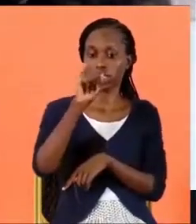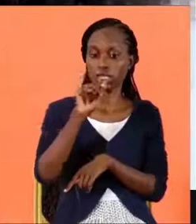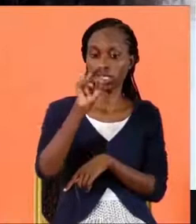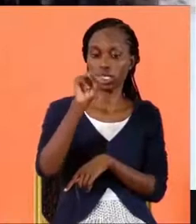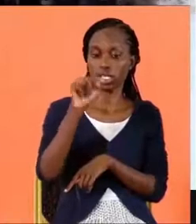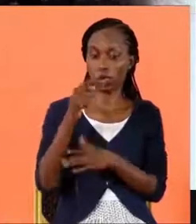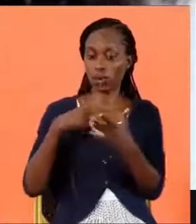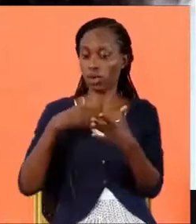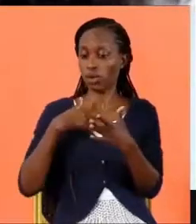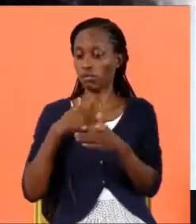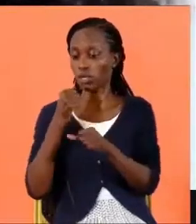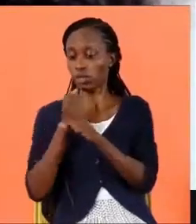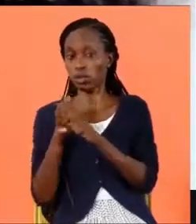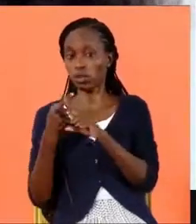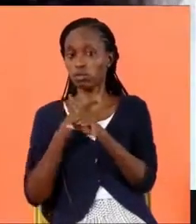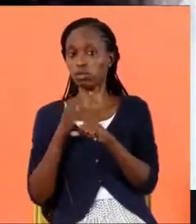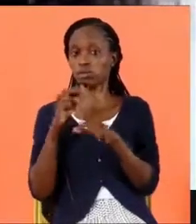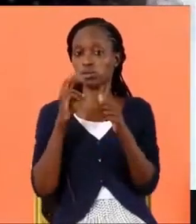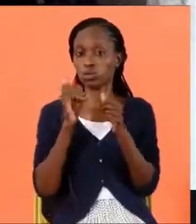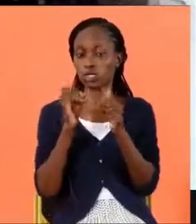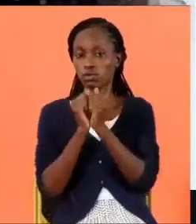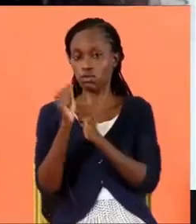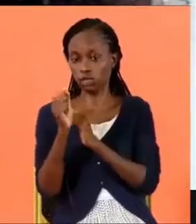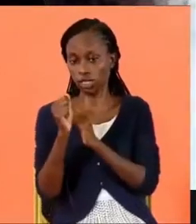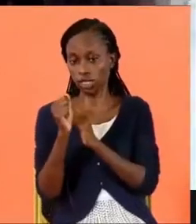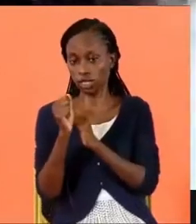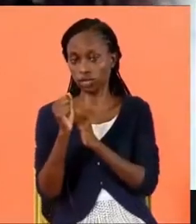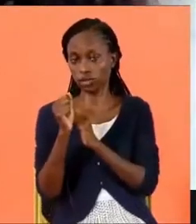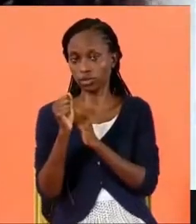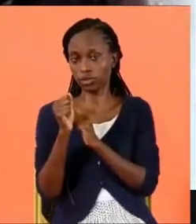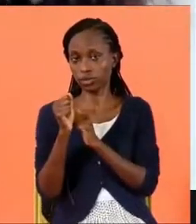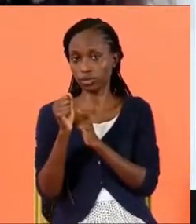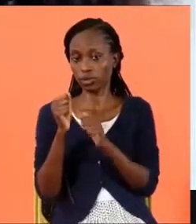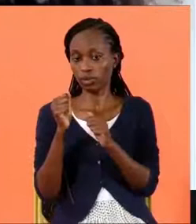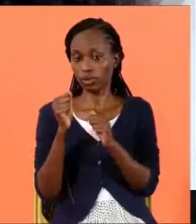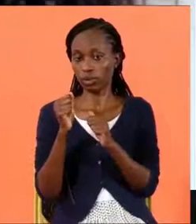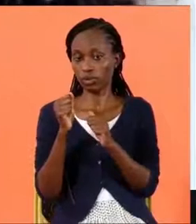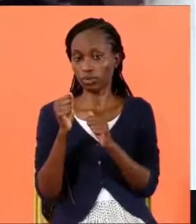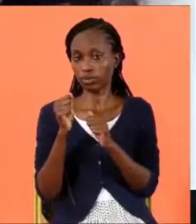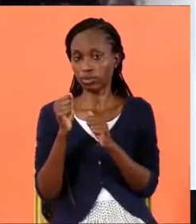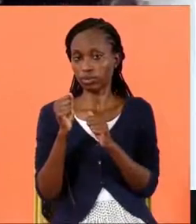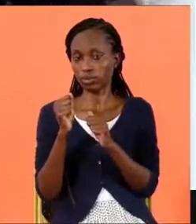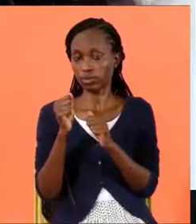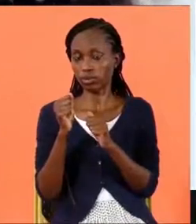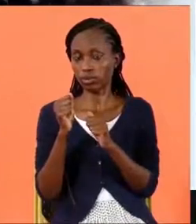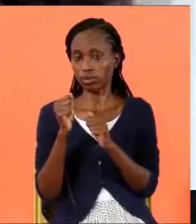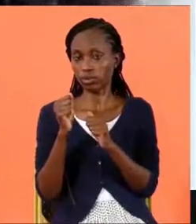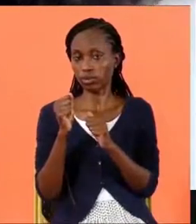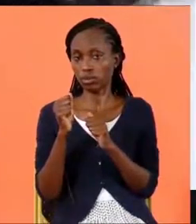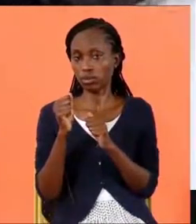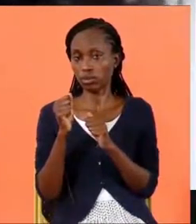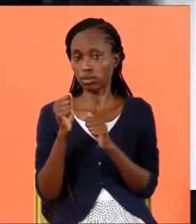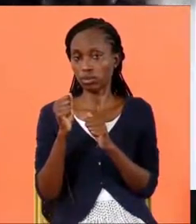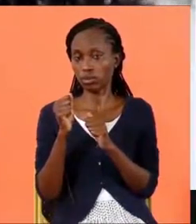since 2015, when this issue of illicit financial flows really came to the fore with the release of the high-level panel report, which I